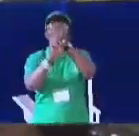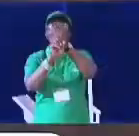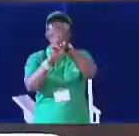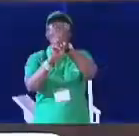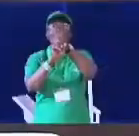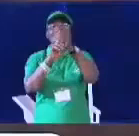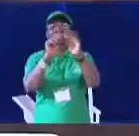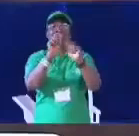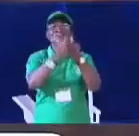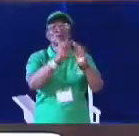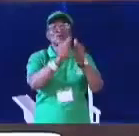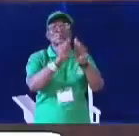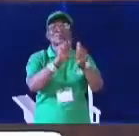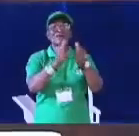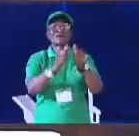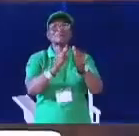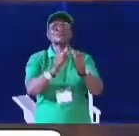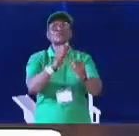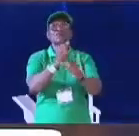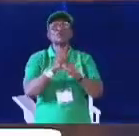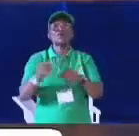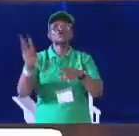The problem was that